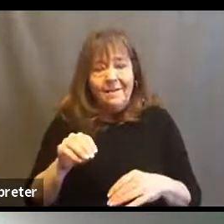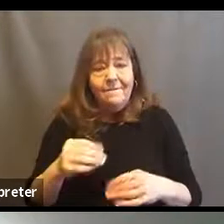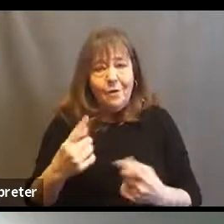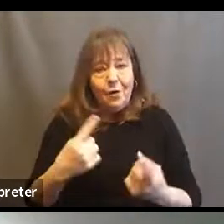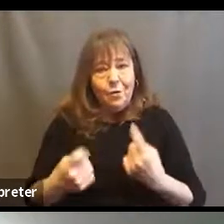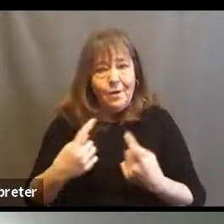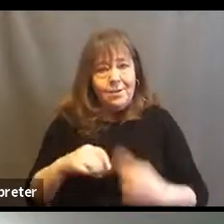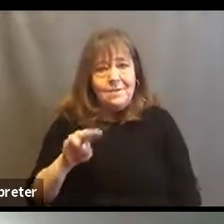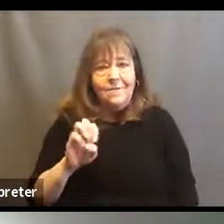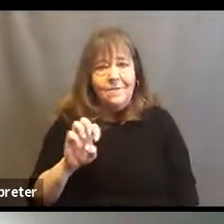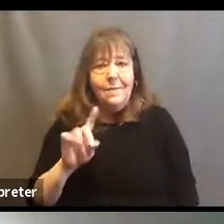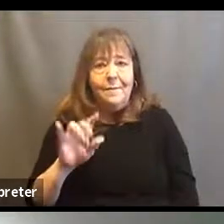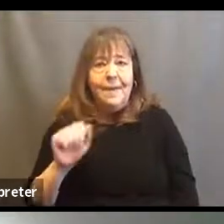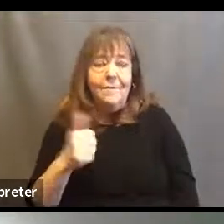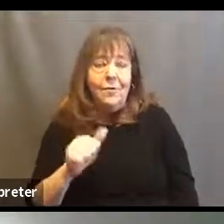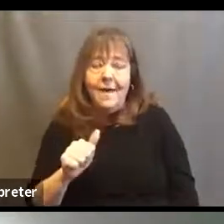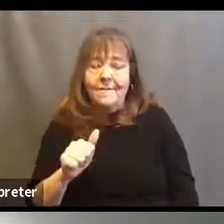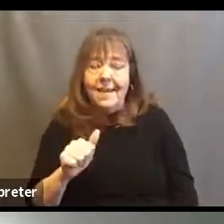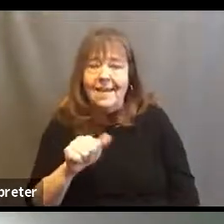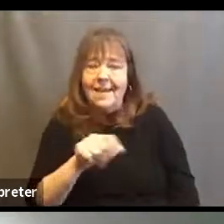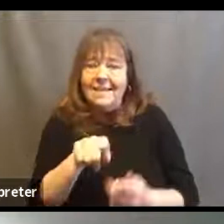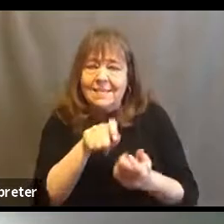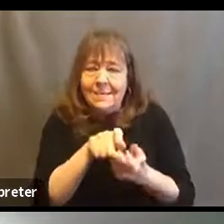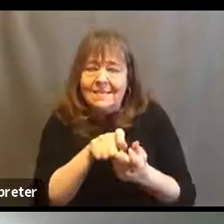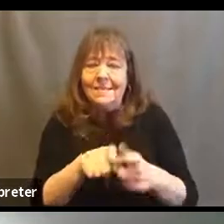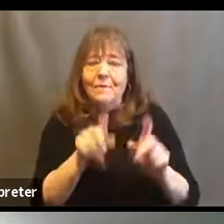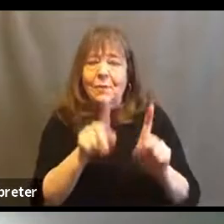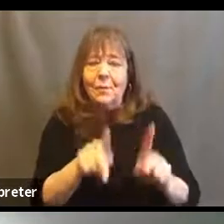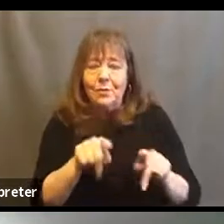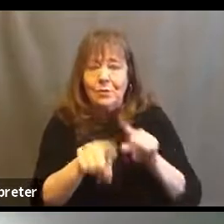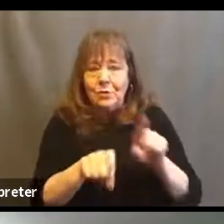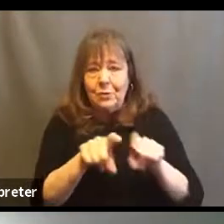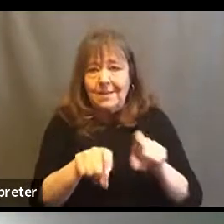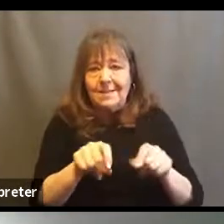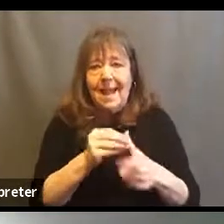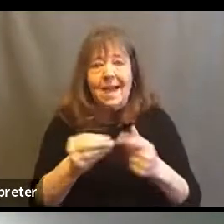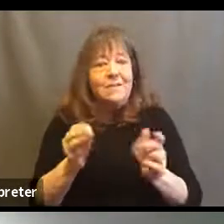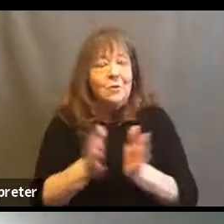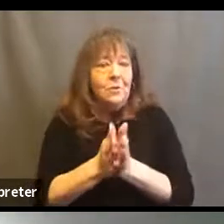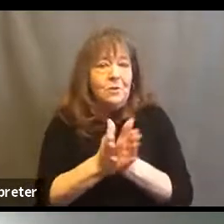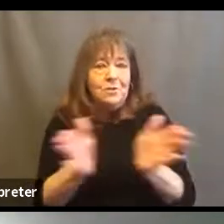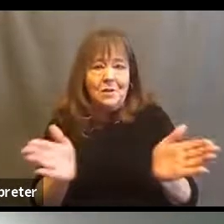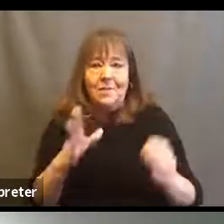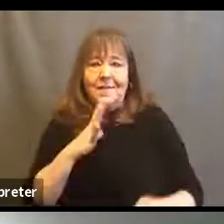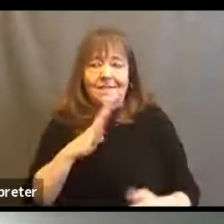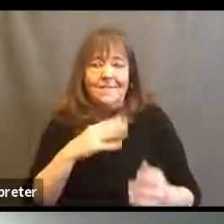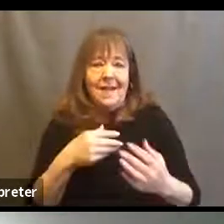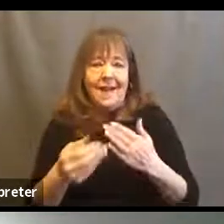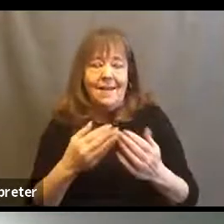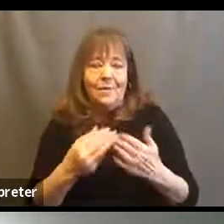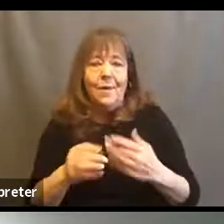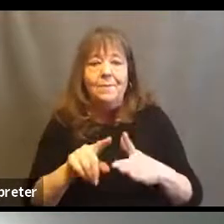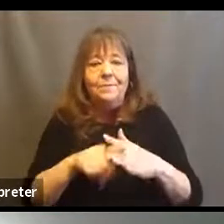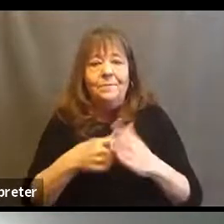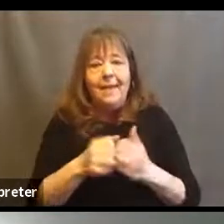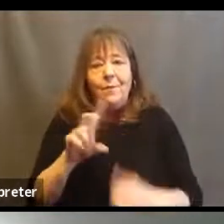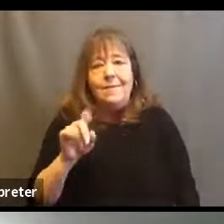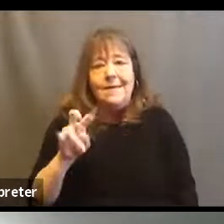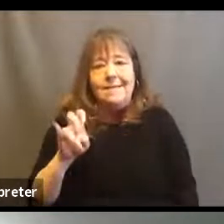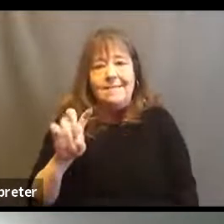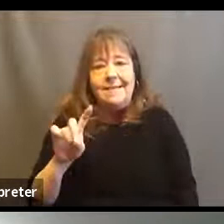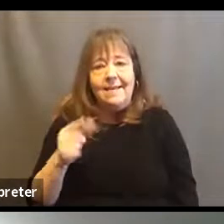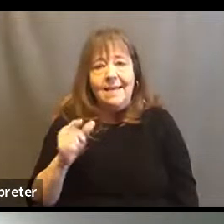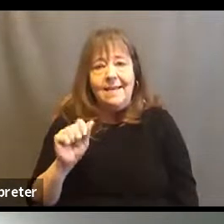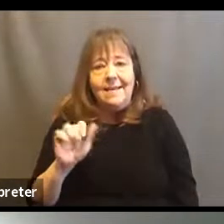they have a question for an individual panel member or the panel as a whole, that's completely fine. Let's go ahead and start with David Gay at the Amarillo